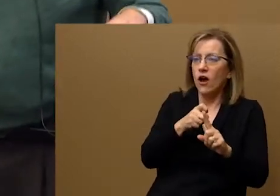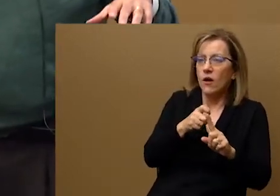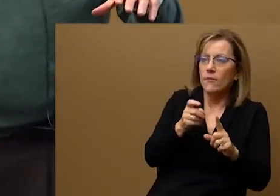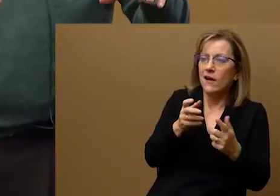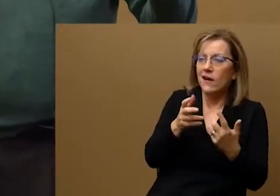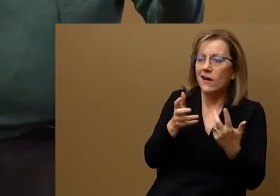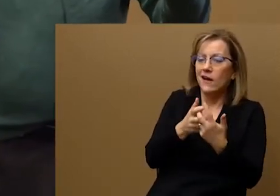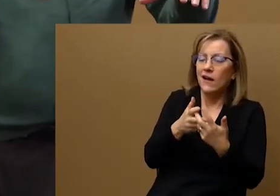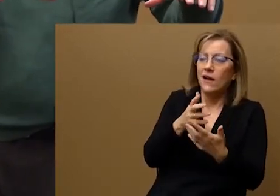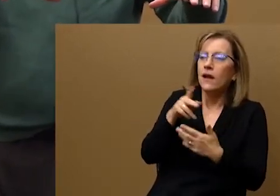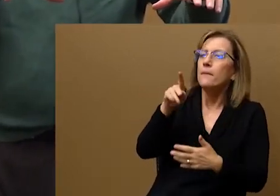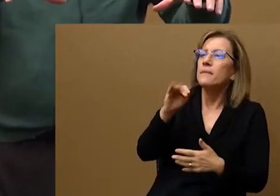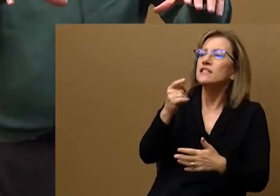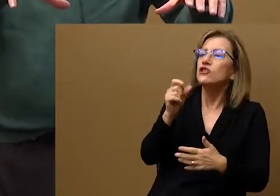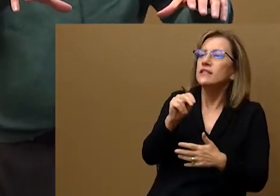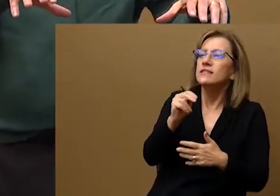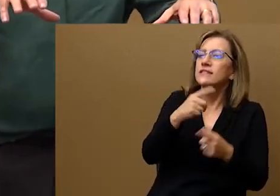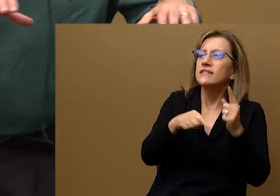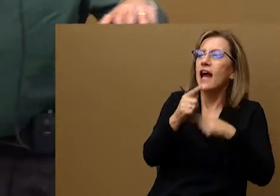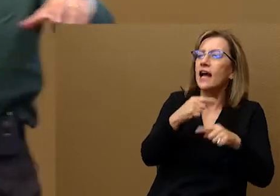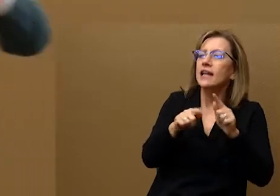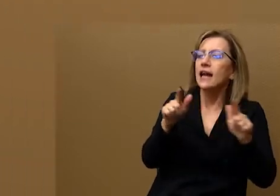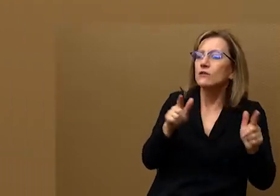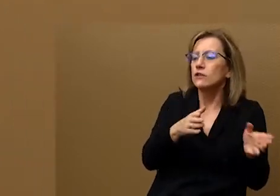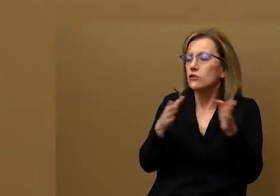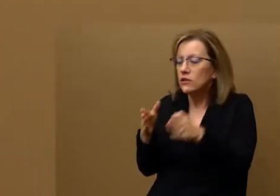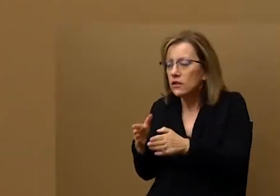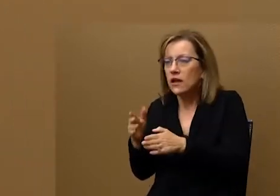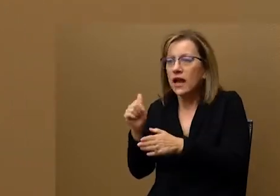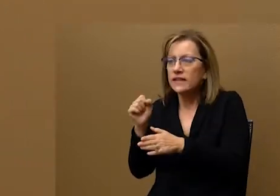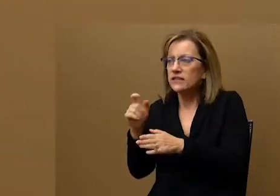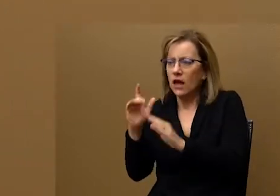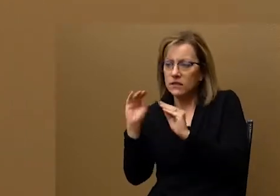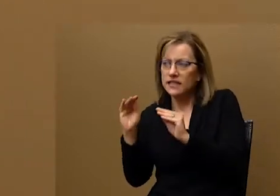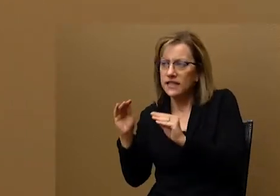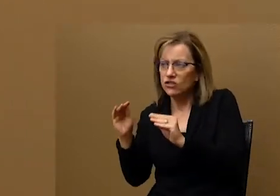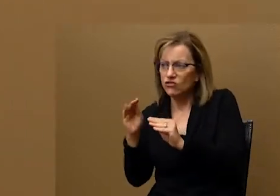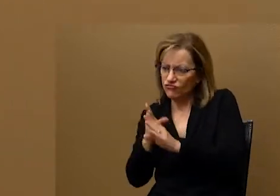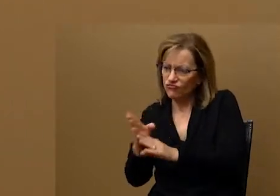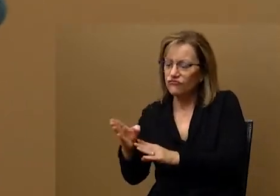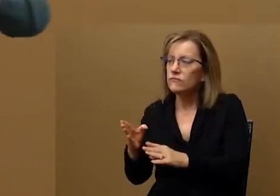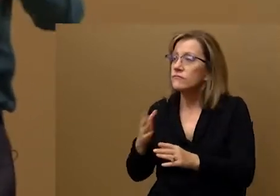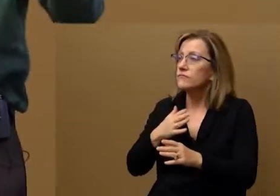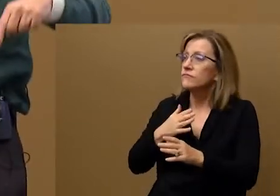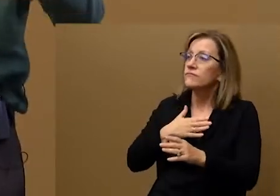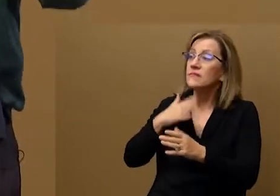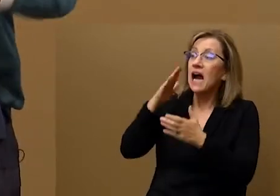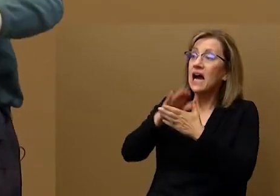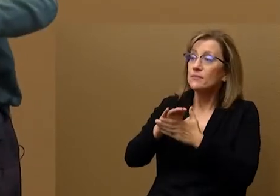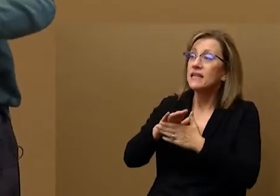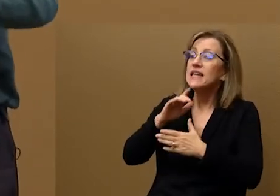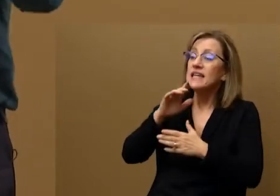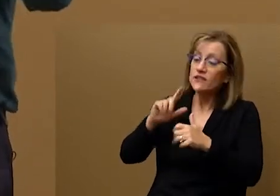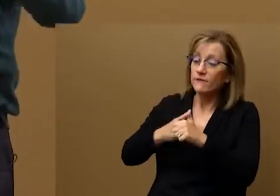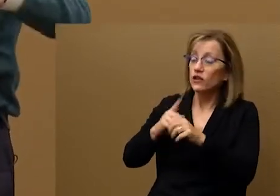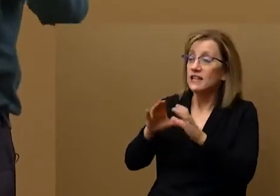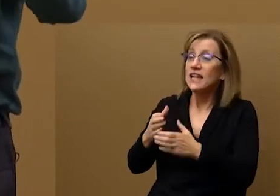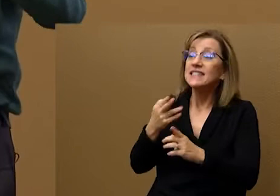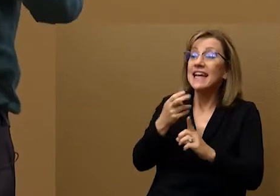switch from Pidgin Sign Language teaching to ASL teaching. In fact, my husband was in the first